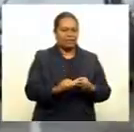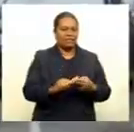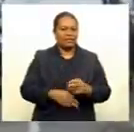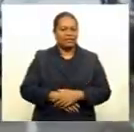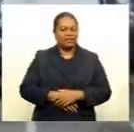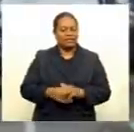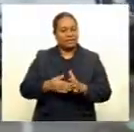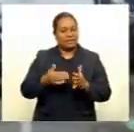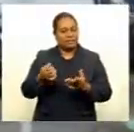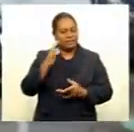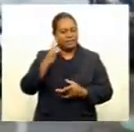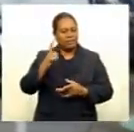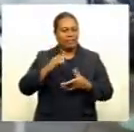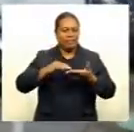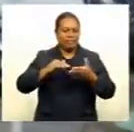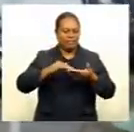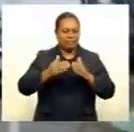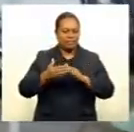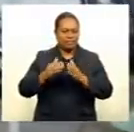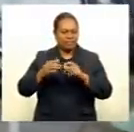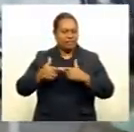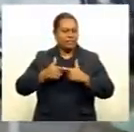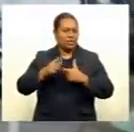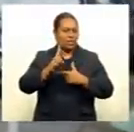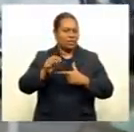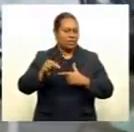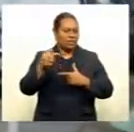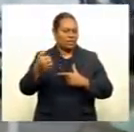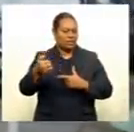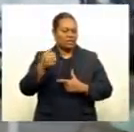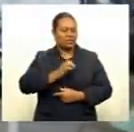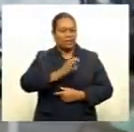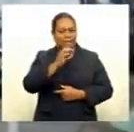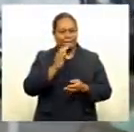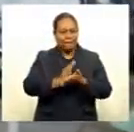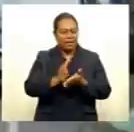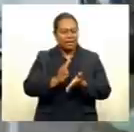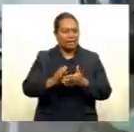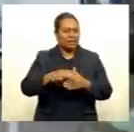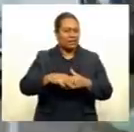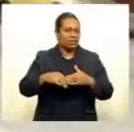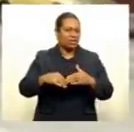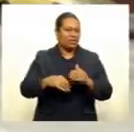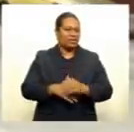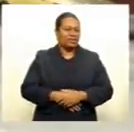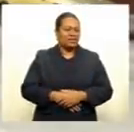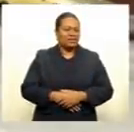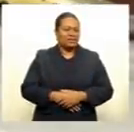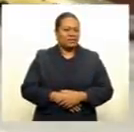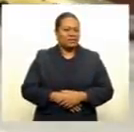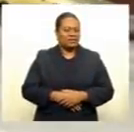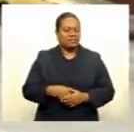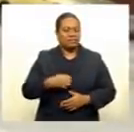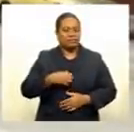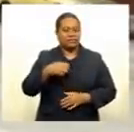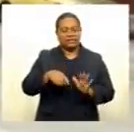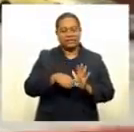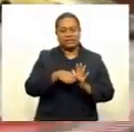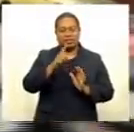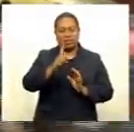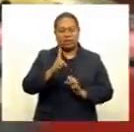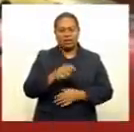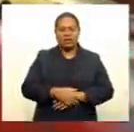current liquidity level remains ample at $1.6 billion, while annual inflation came in at negative